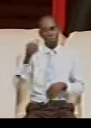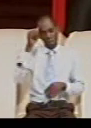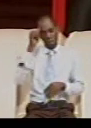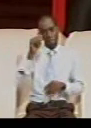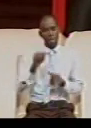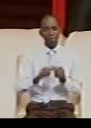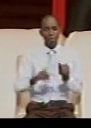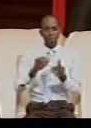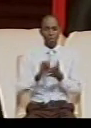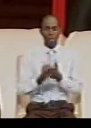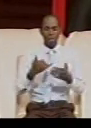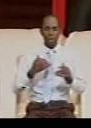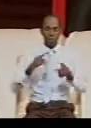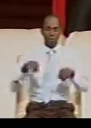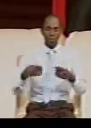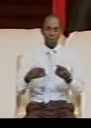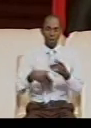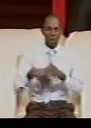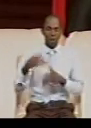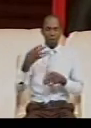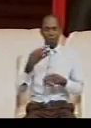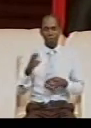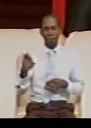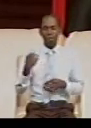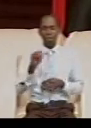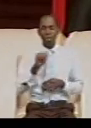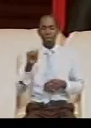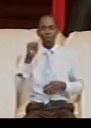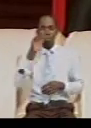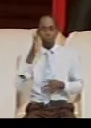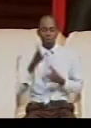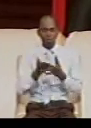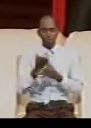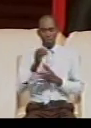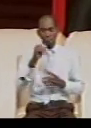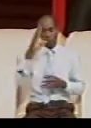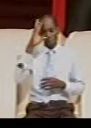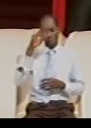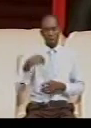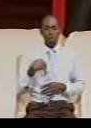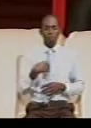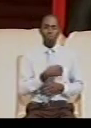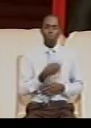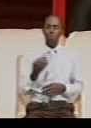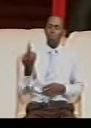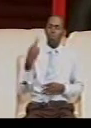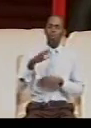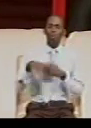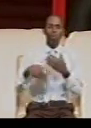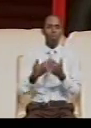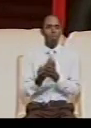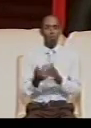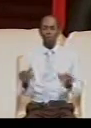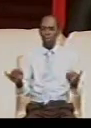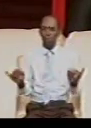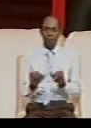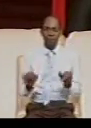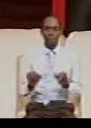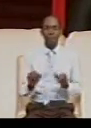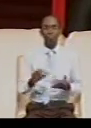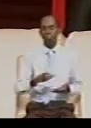woman through a man, it says, we were all like that. That means we were all